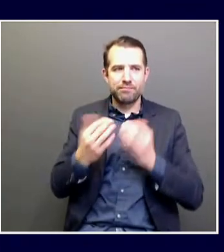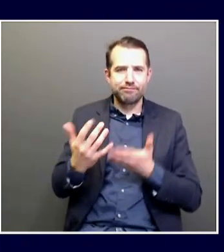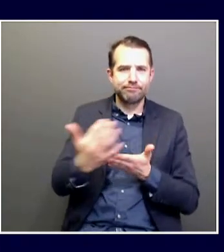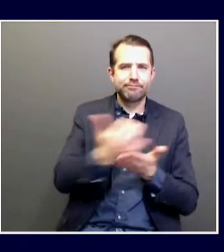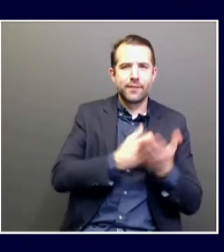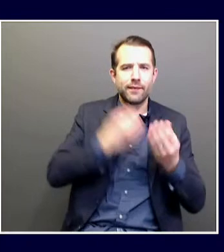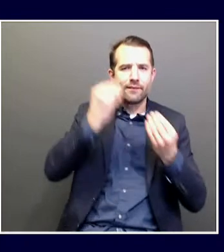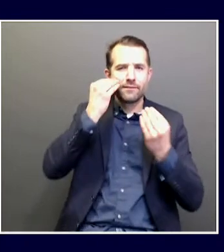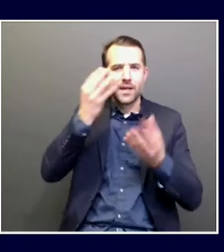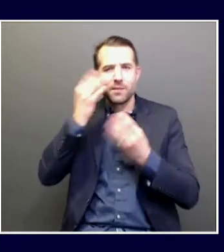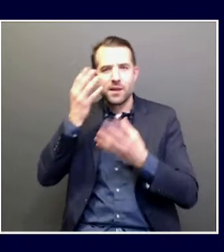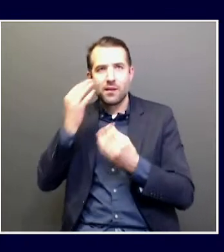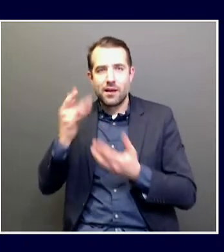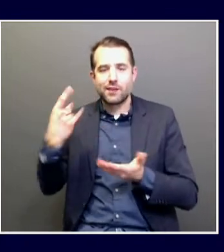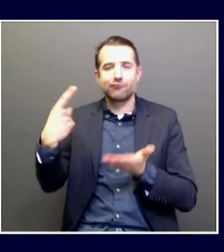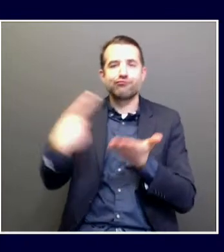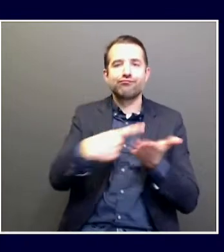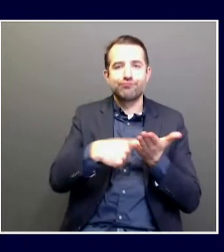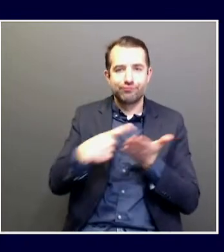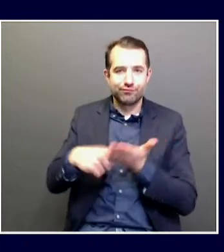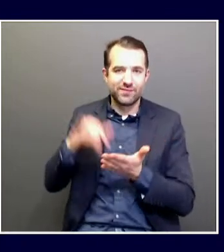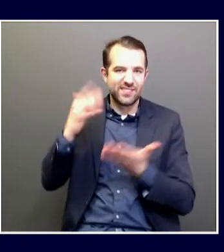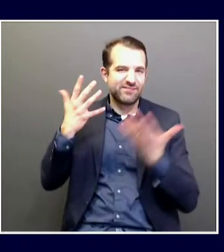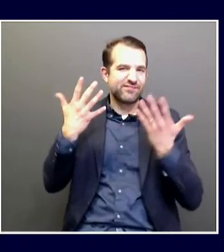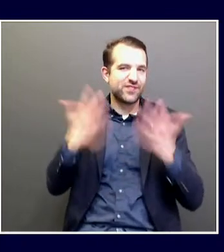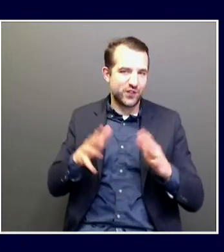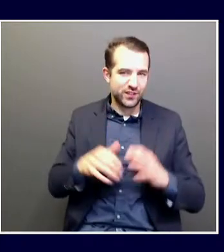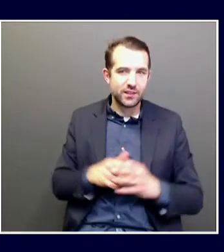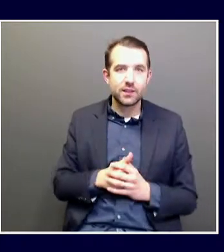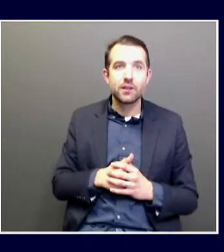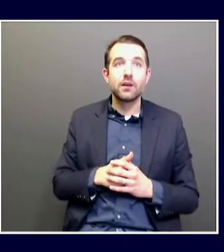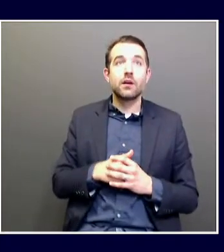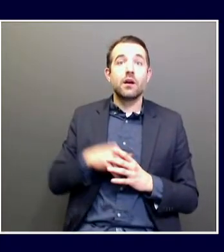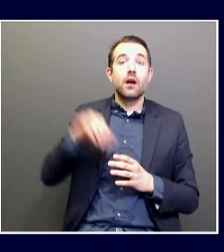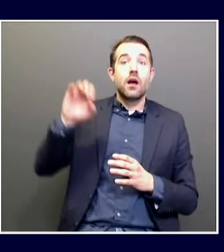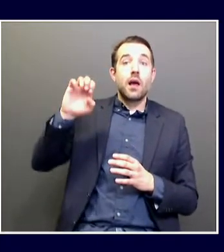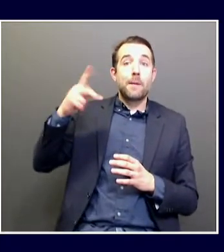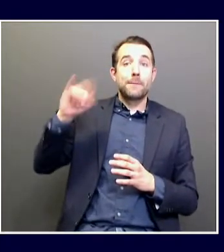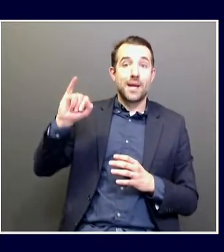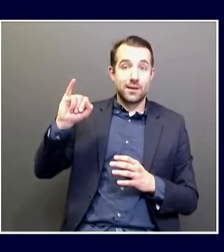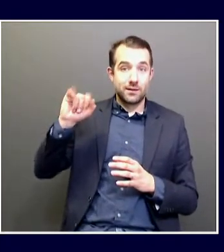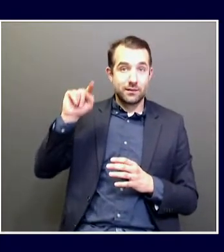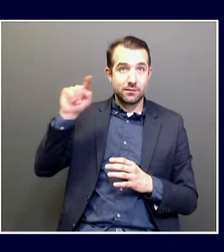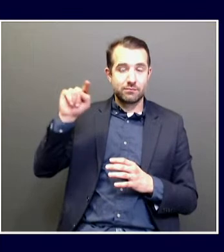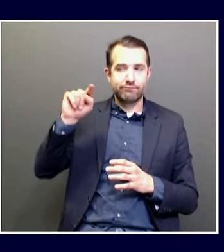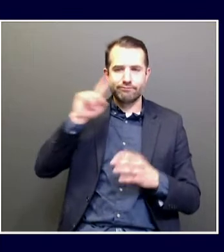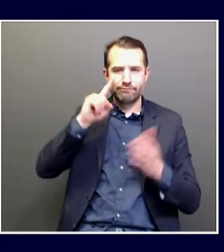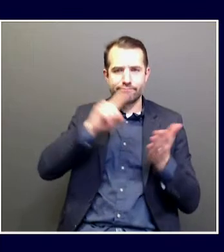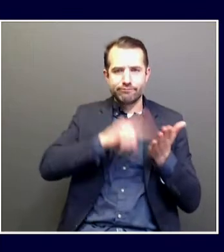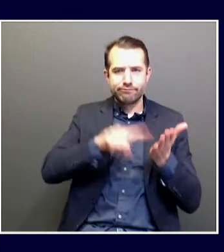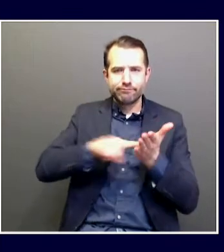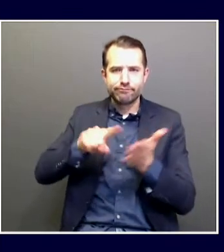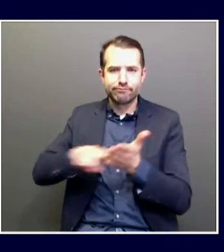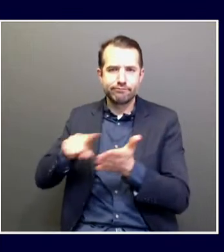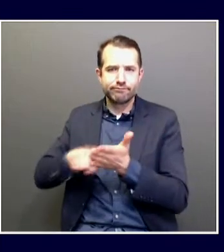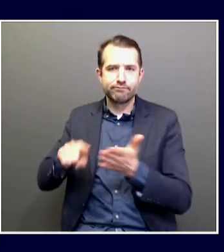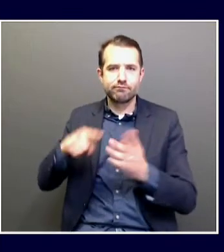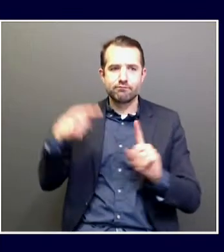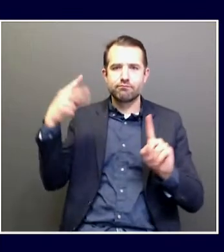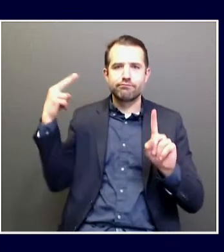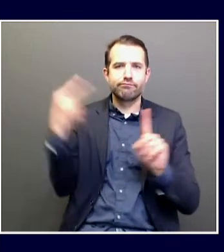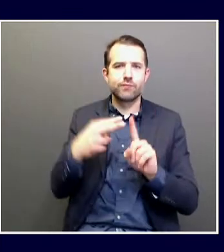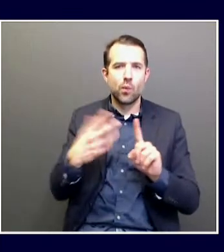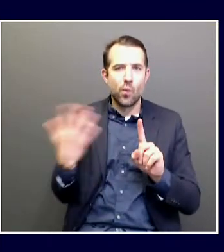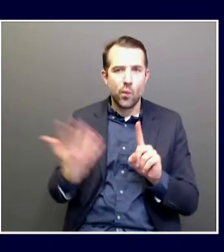differently, what can we say from an epidemiology perspective about, or what do we understand, I should say, about those who